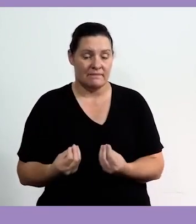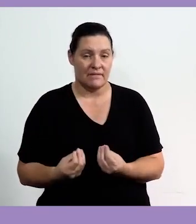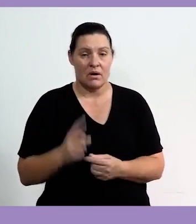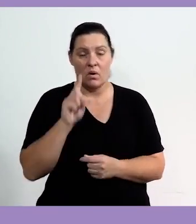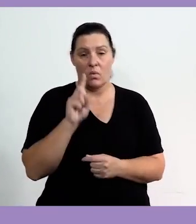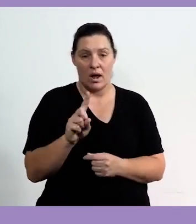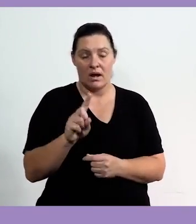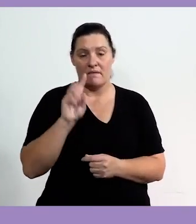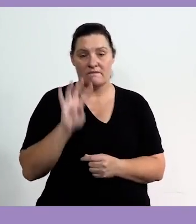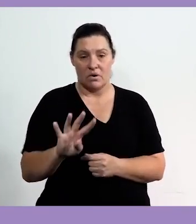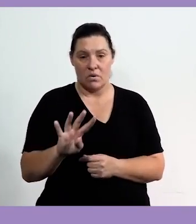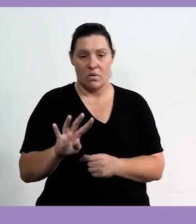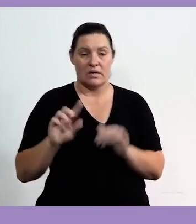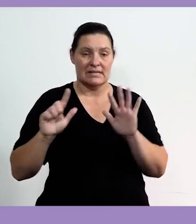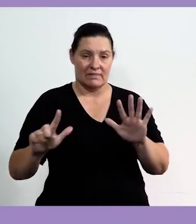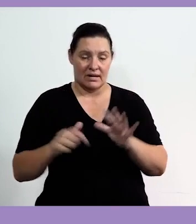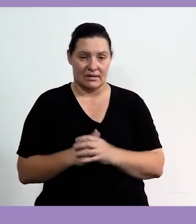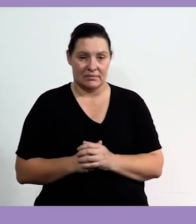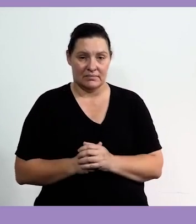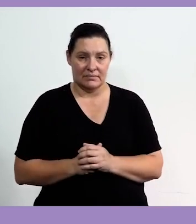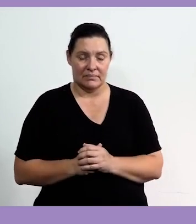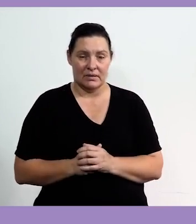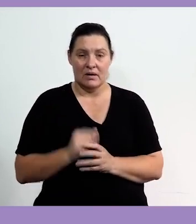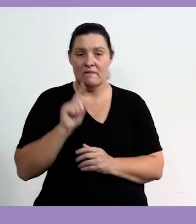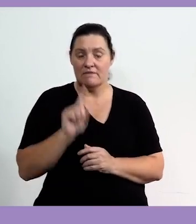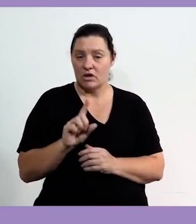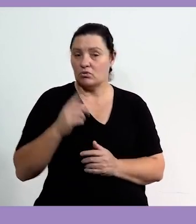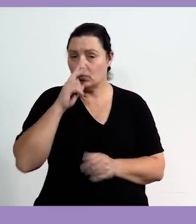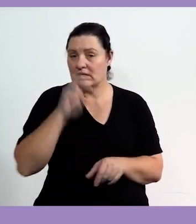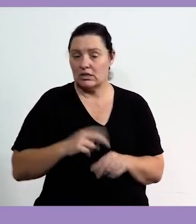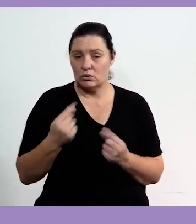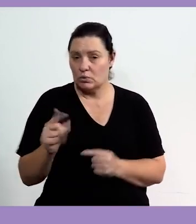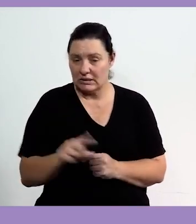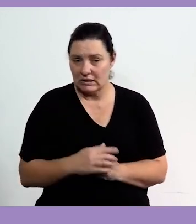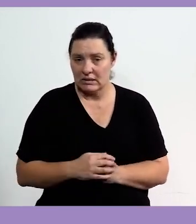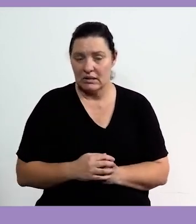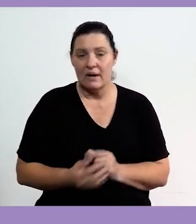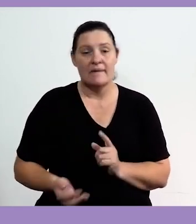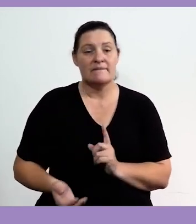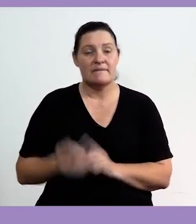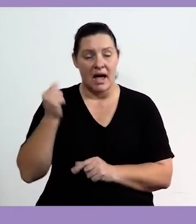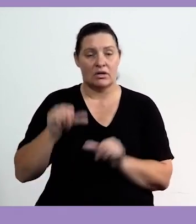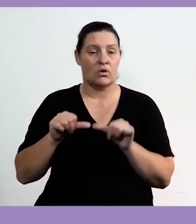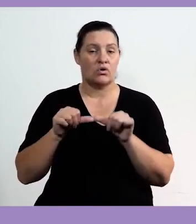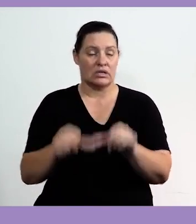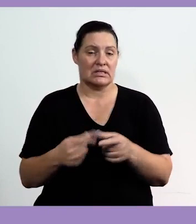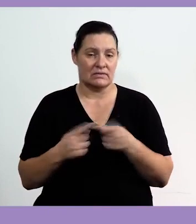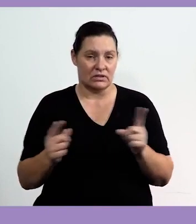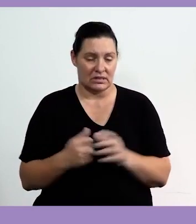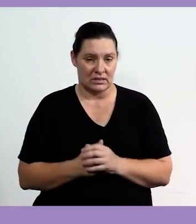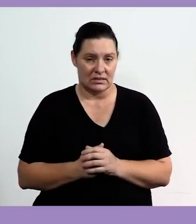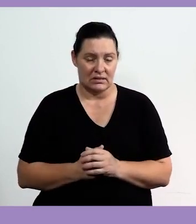have here 1, 4, and 7. First, what do we need to do? Yes, find the